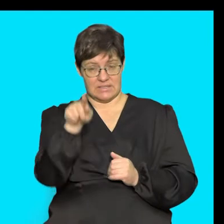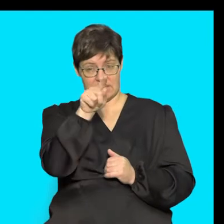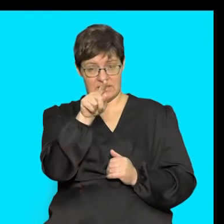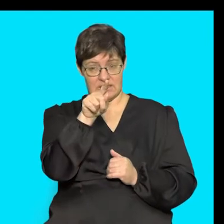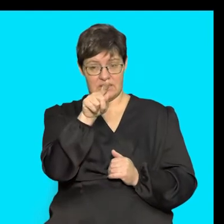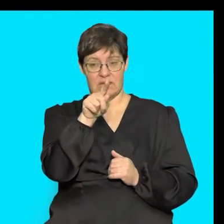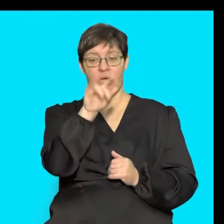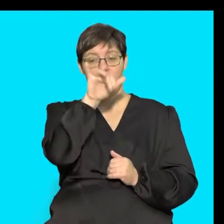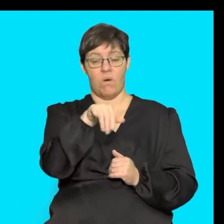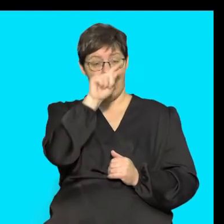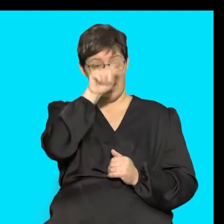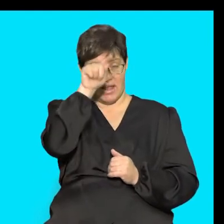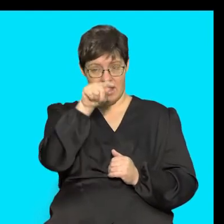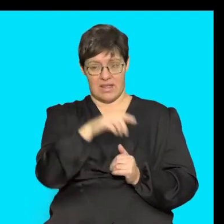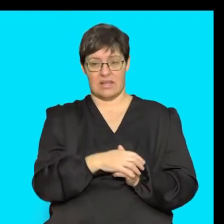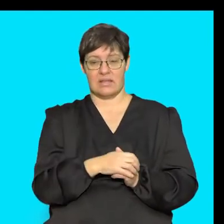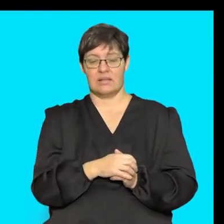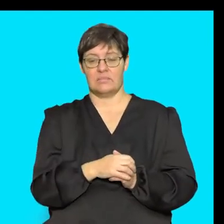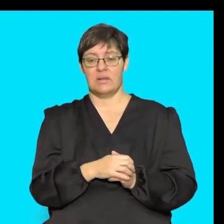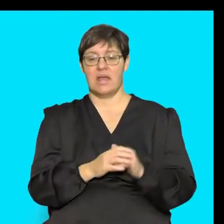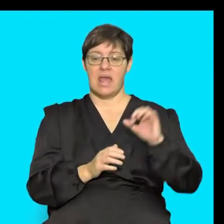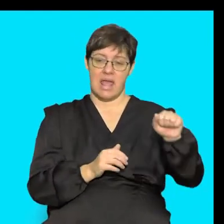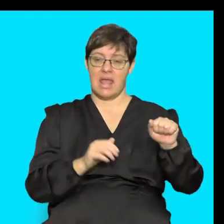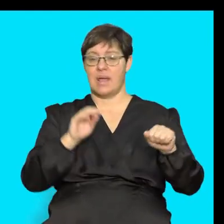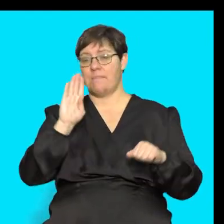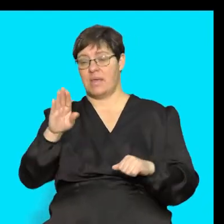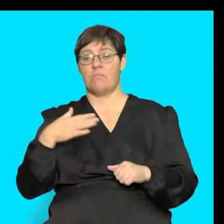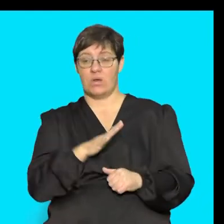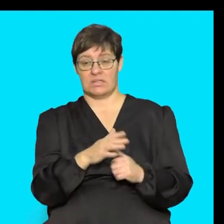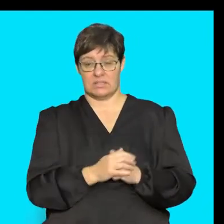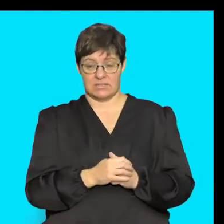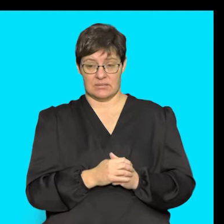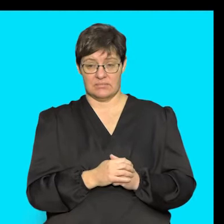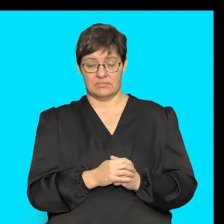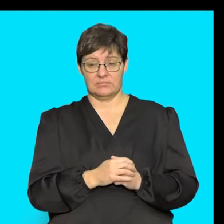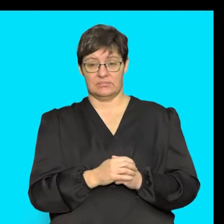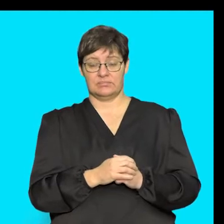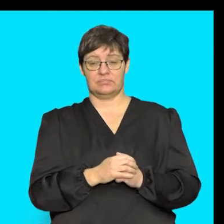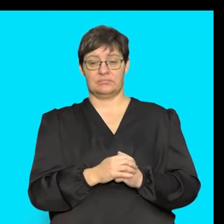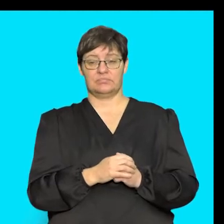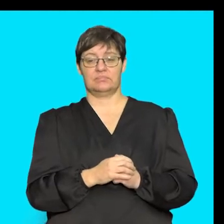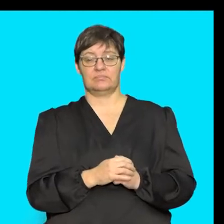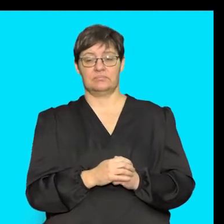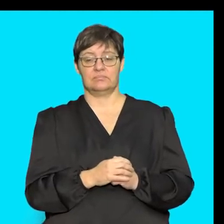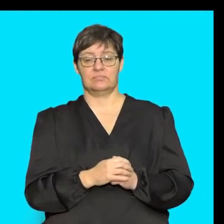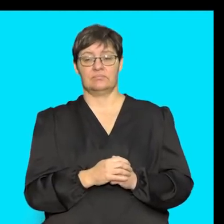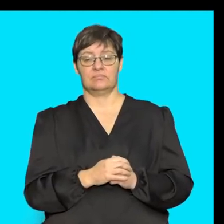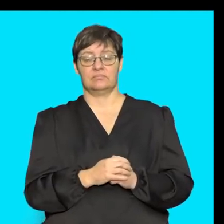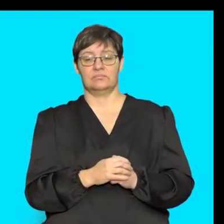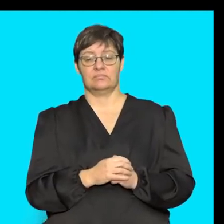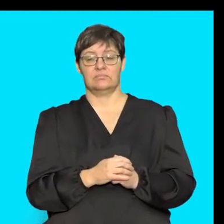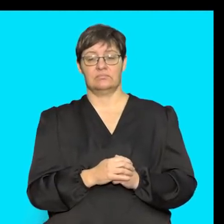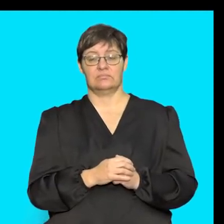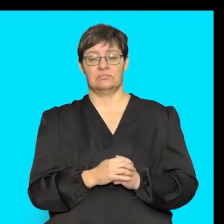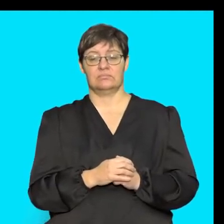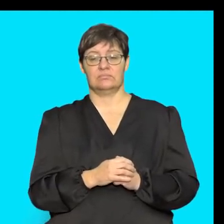this? This is our A and B. That's what we want. Are we all together? We want the value of